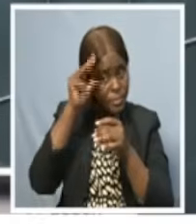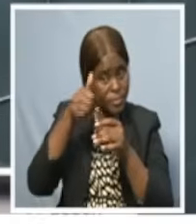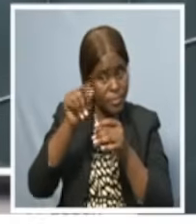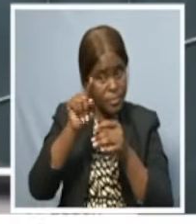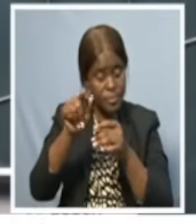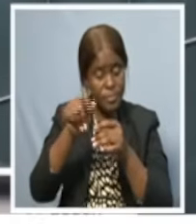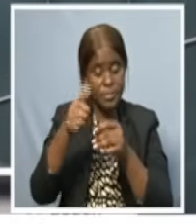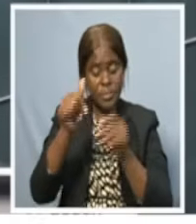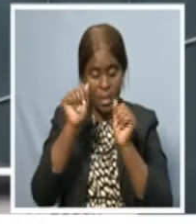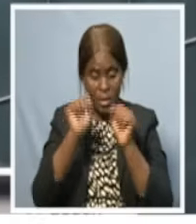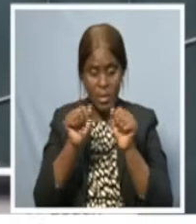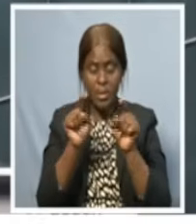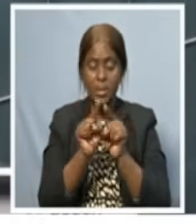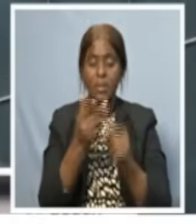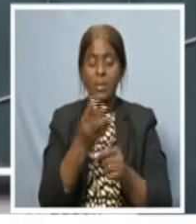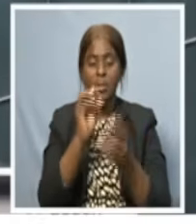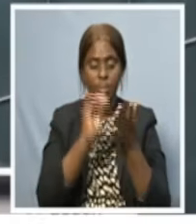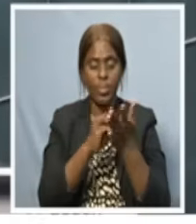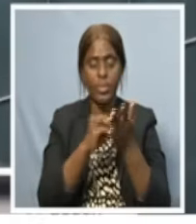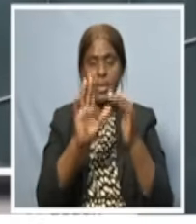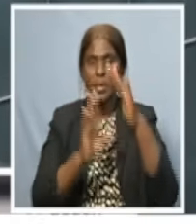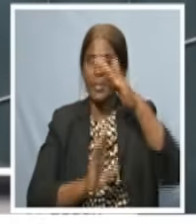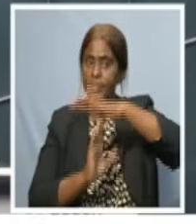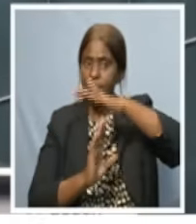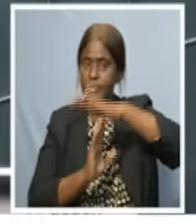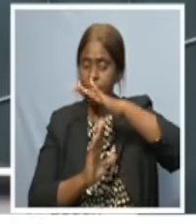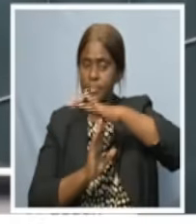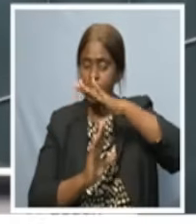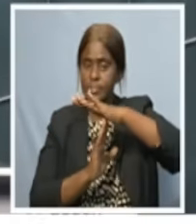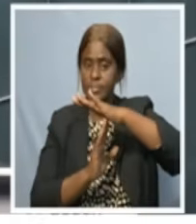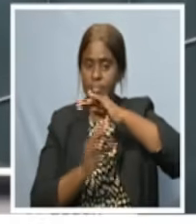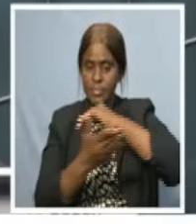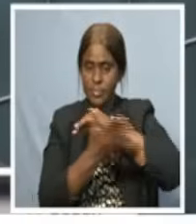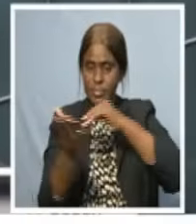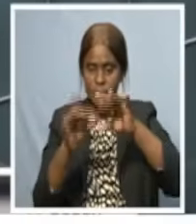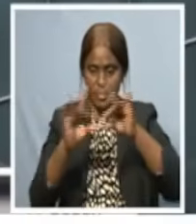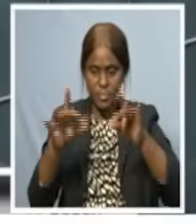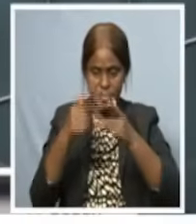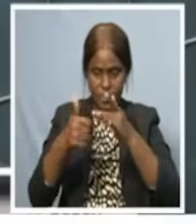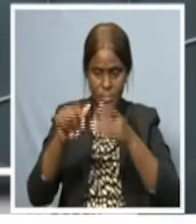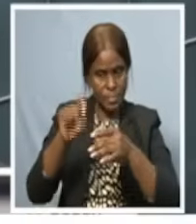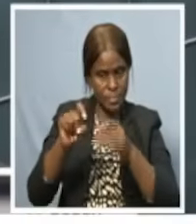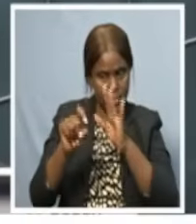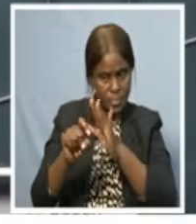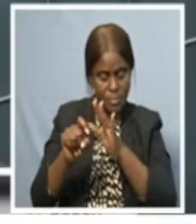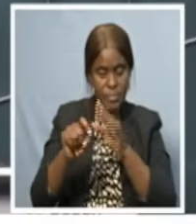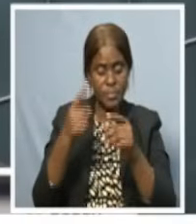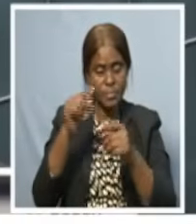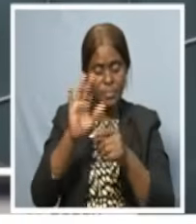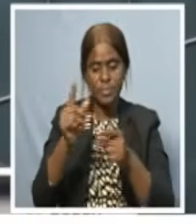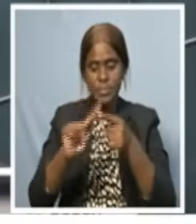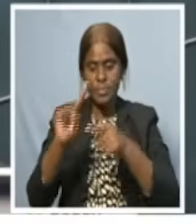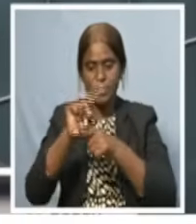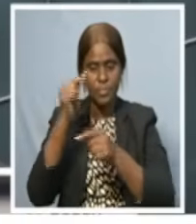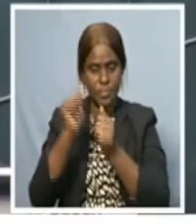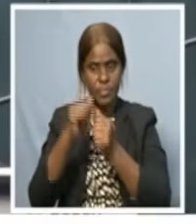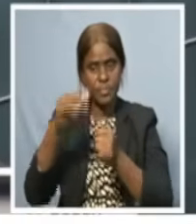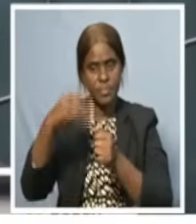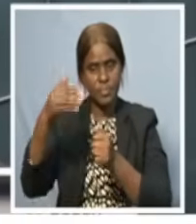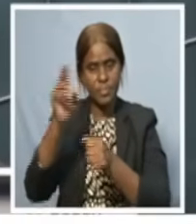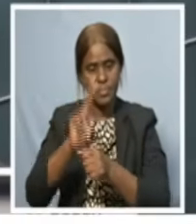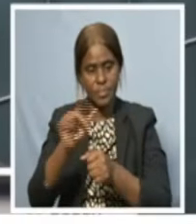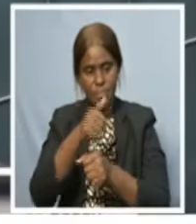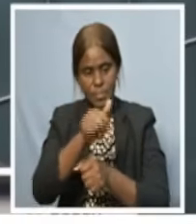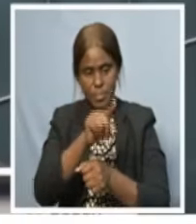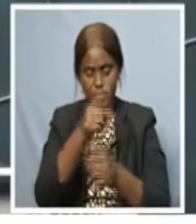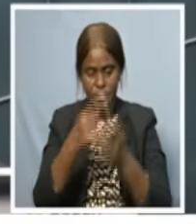ministry, you can put a ceiling of the land that you require for today and future use